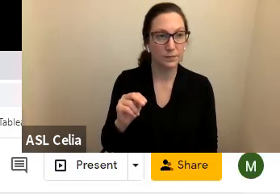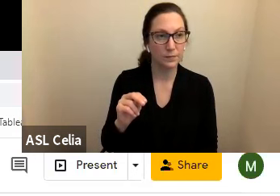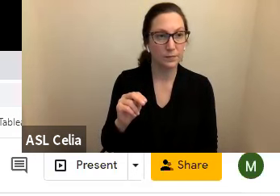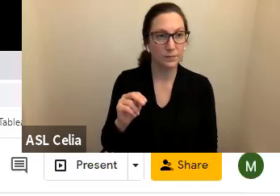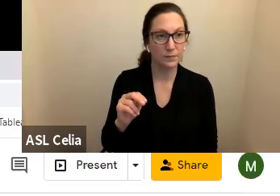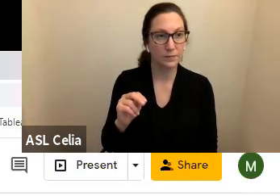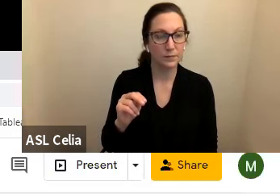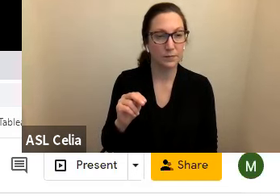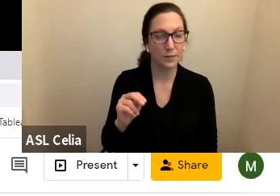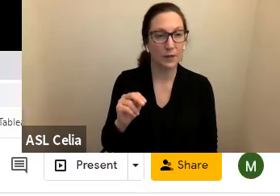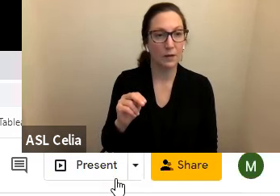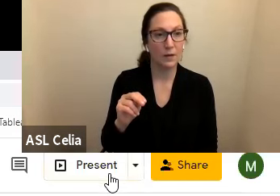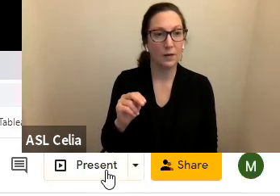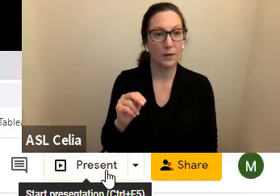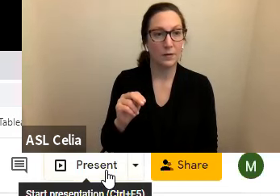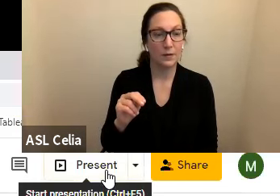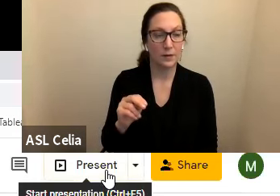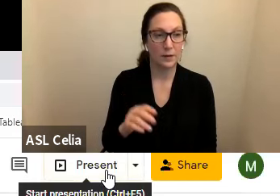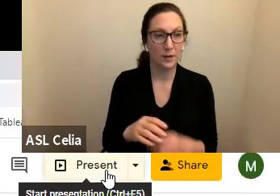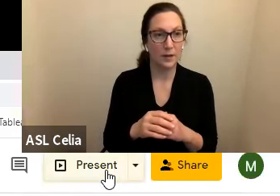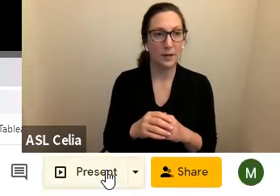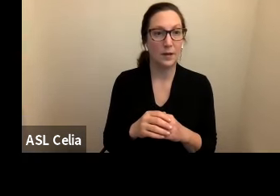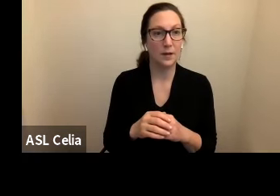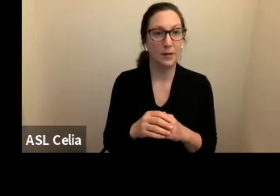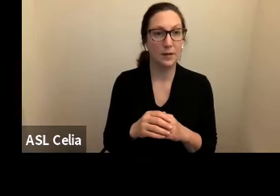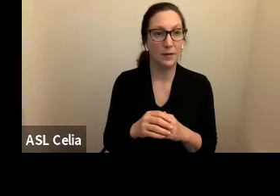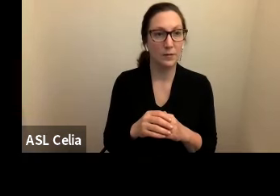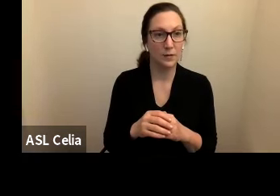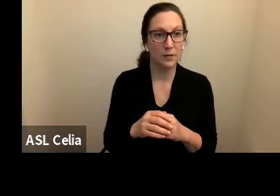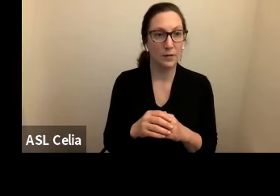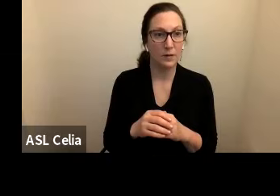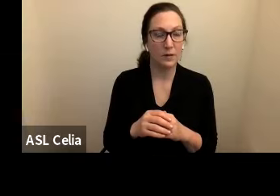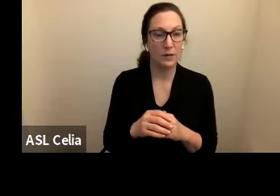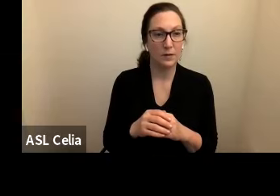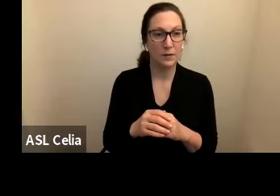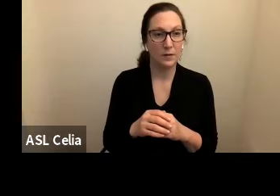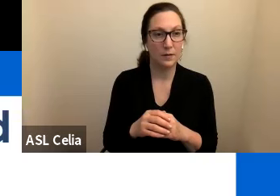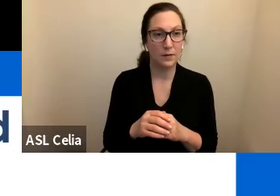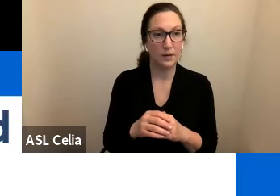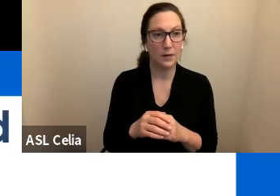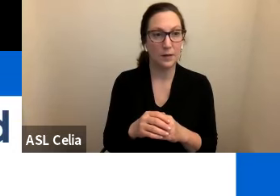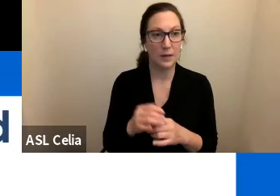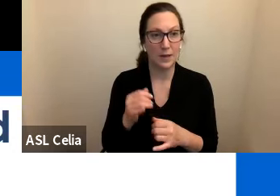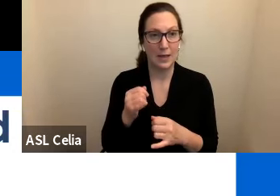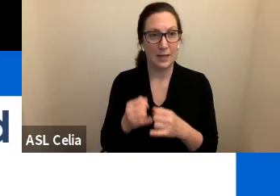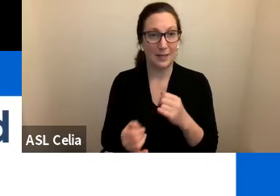And I'm going to apologize because the last 2 slides, the data is ready. It